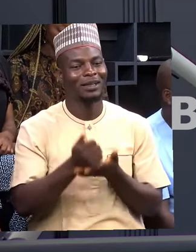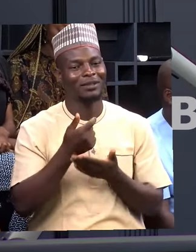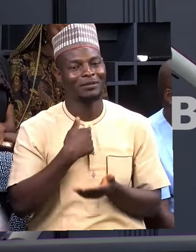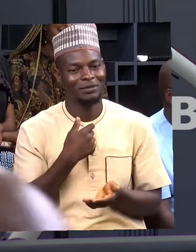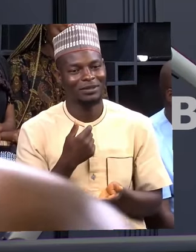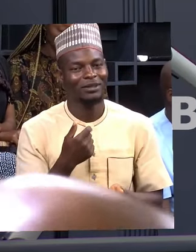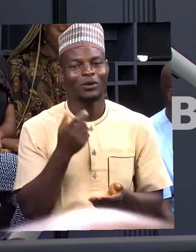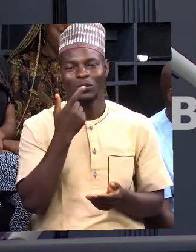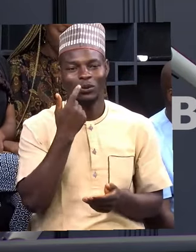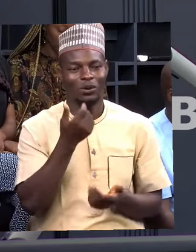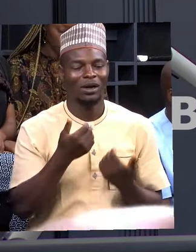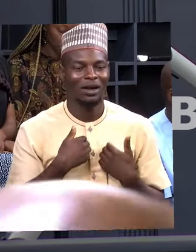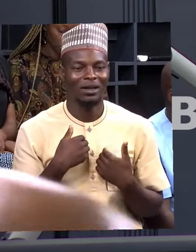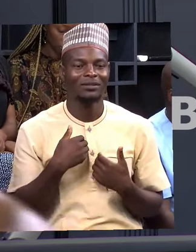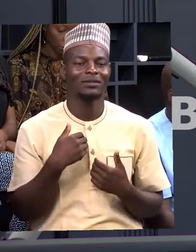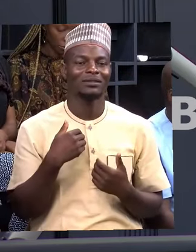Ordinary president's number is